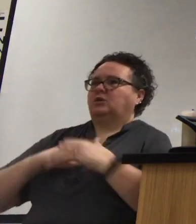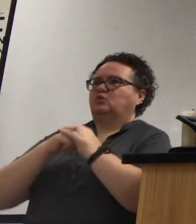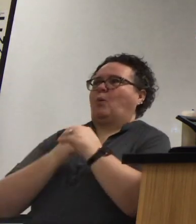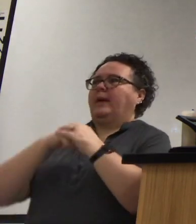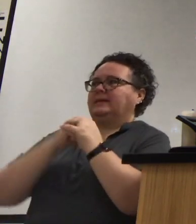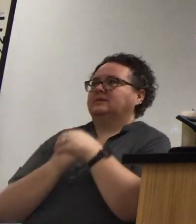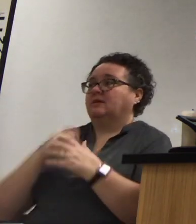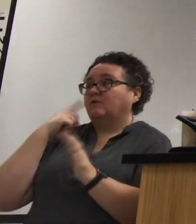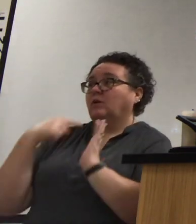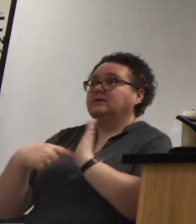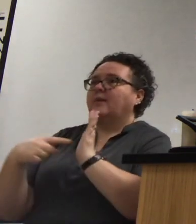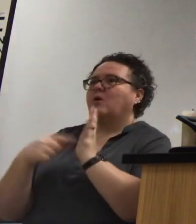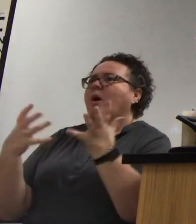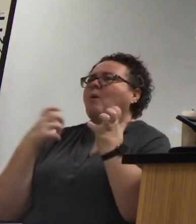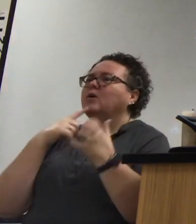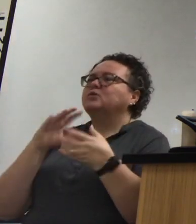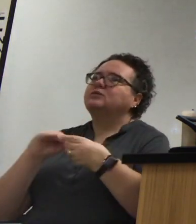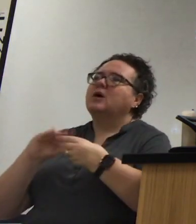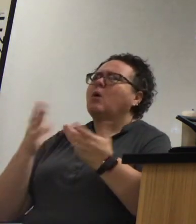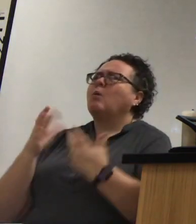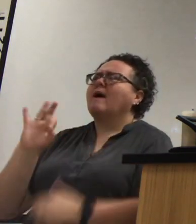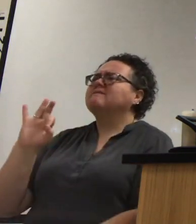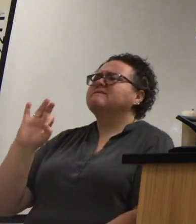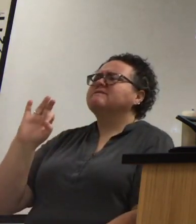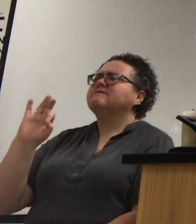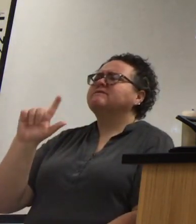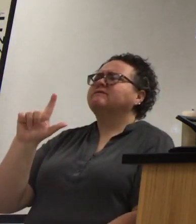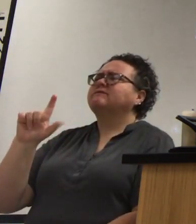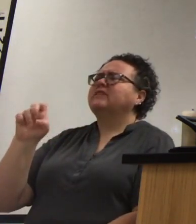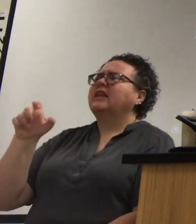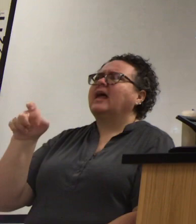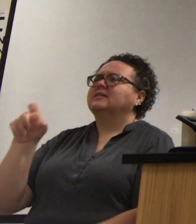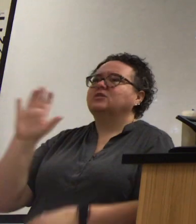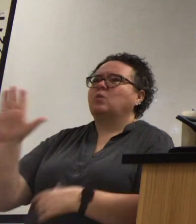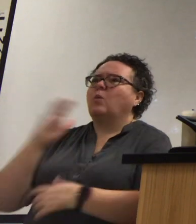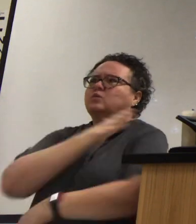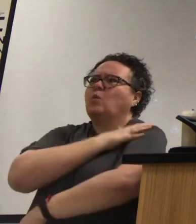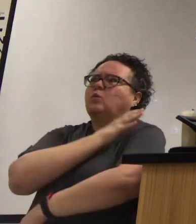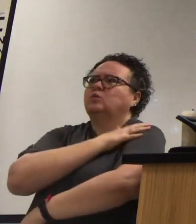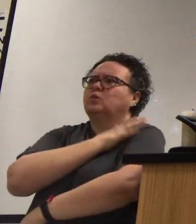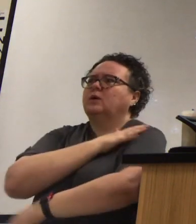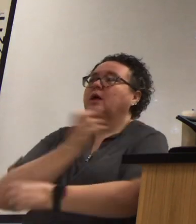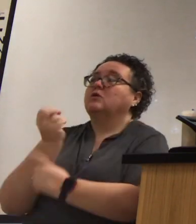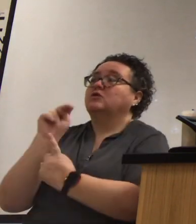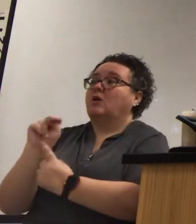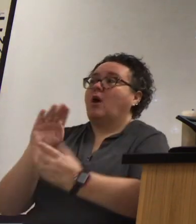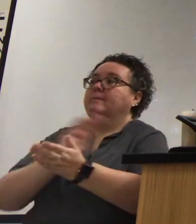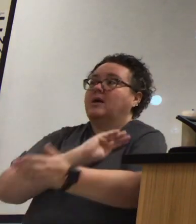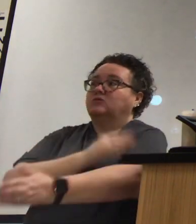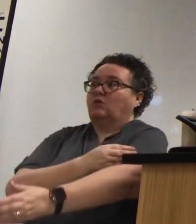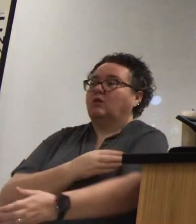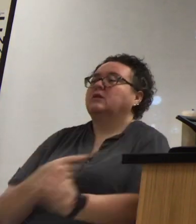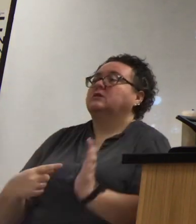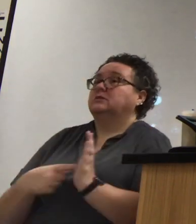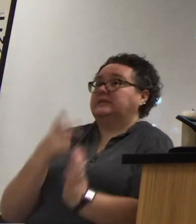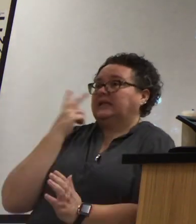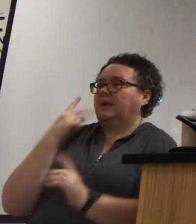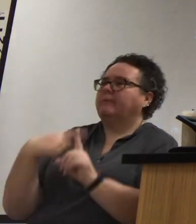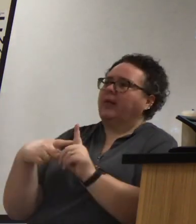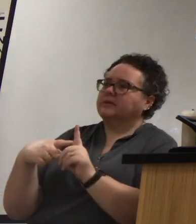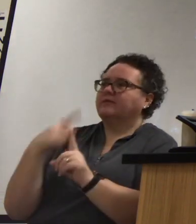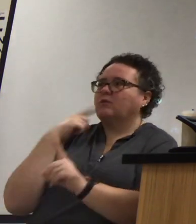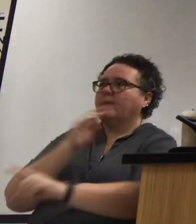if I want to say, gee, what flexes the shoulder? Let me turn on muscles. I'm just going to kind of hit the plus button